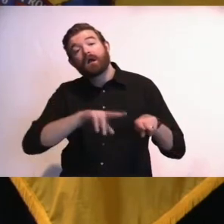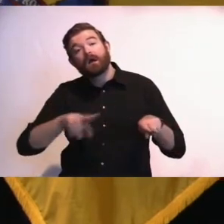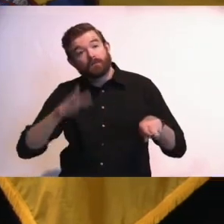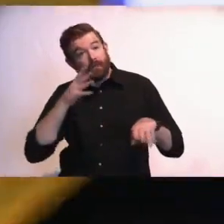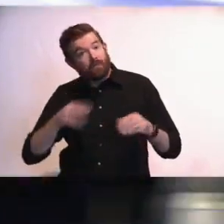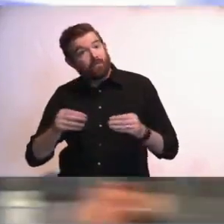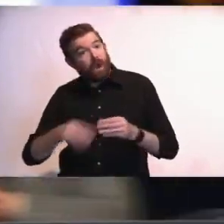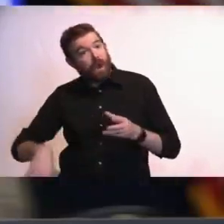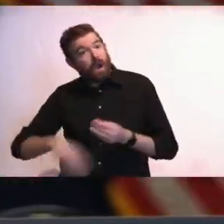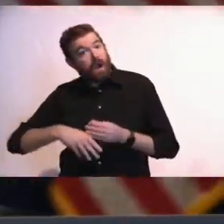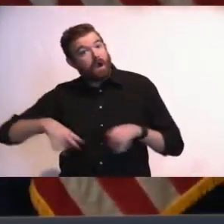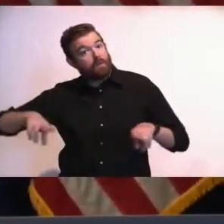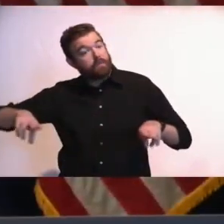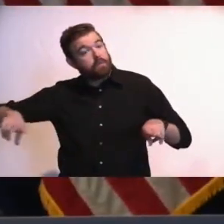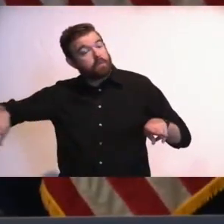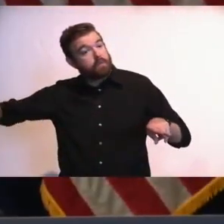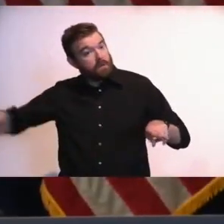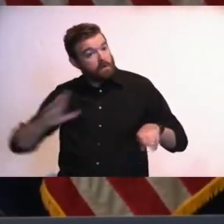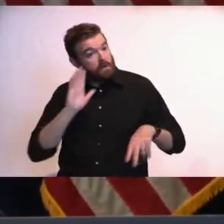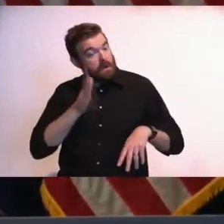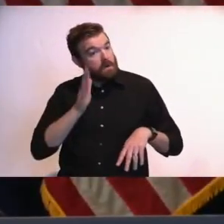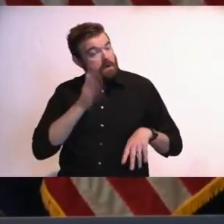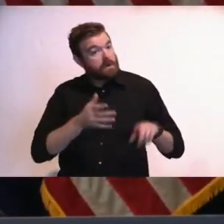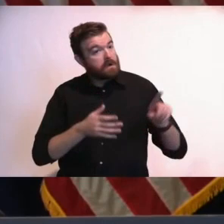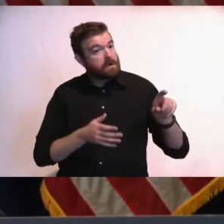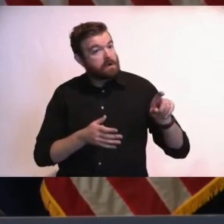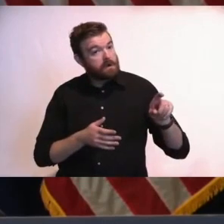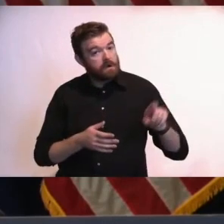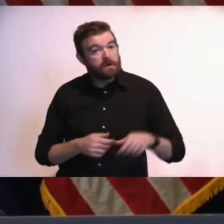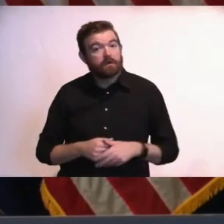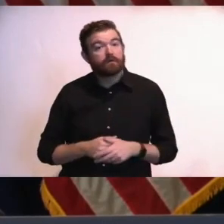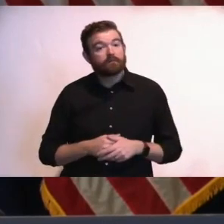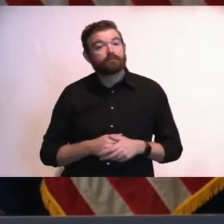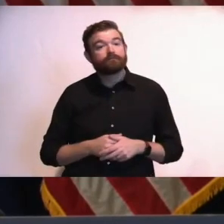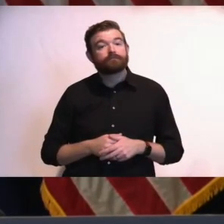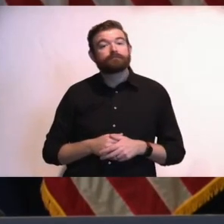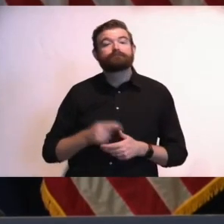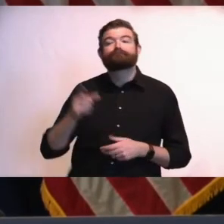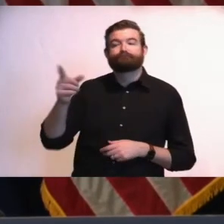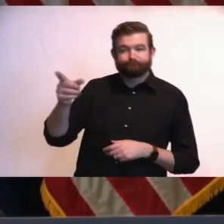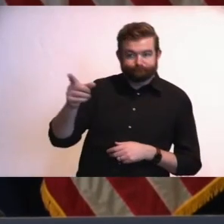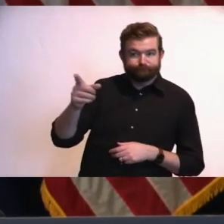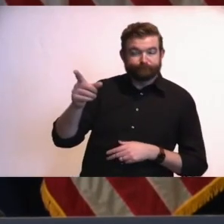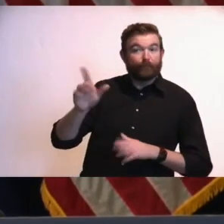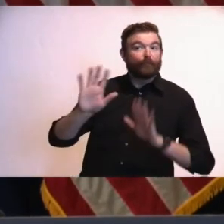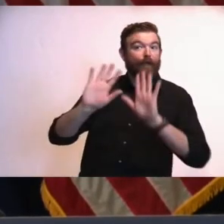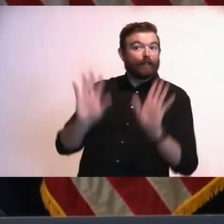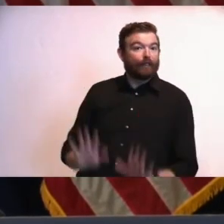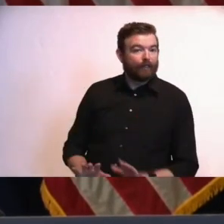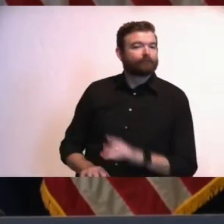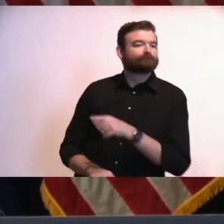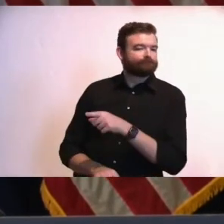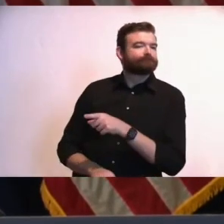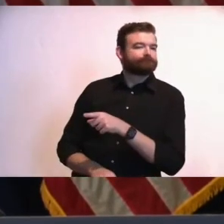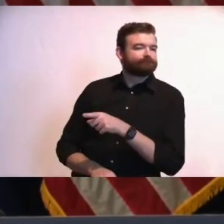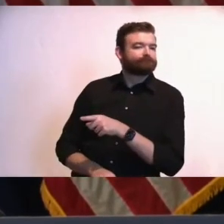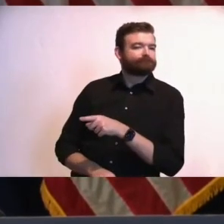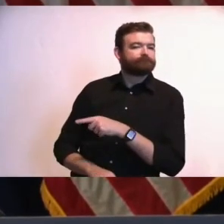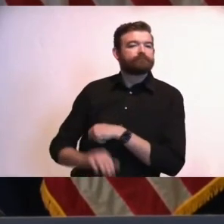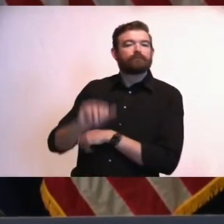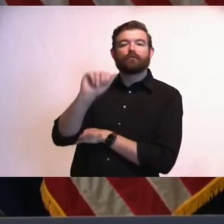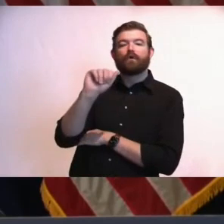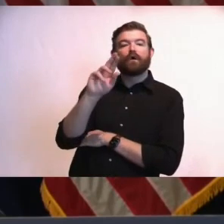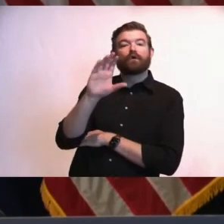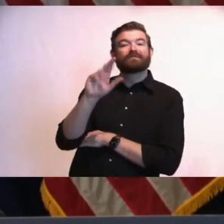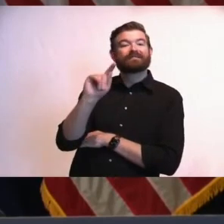Great to have you. Thank you, Governor. Good afternoon. With regards to the weather, yes, the Arctic blast basically coming in overnight, and